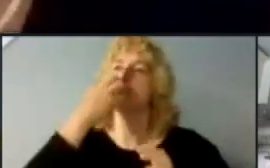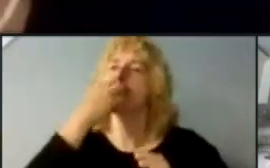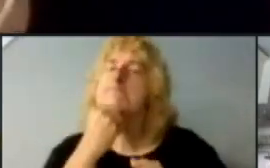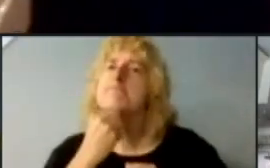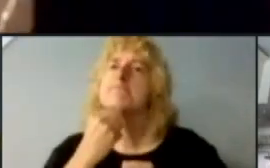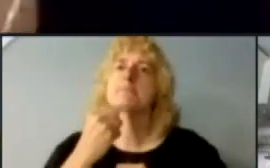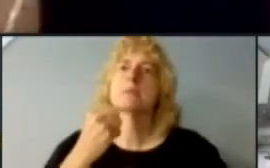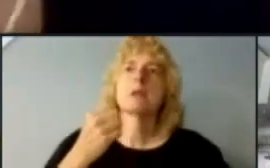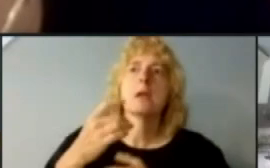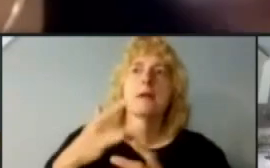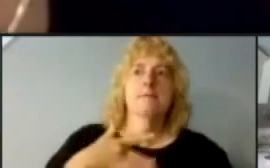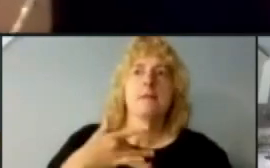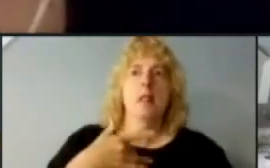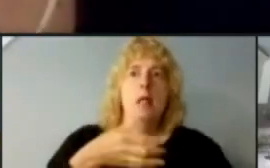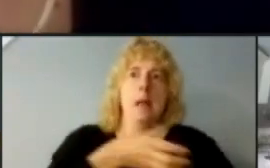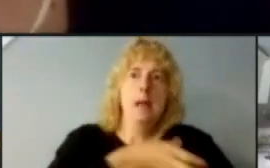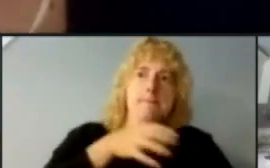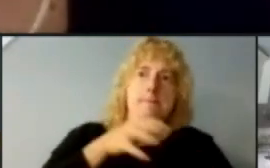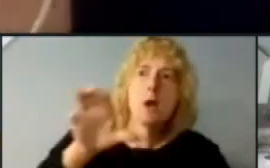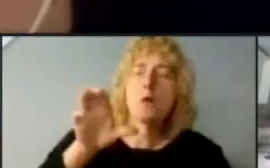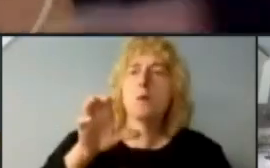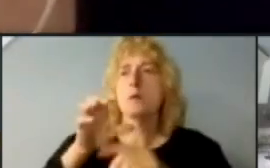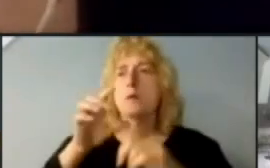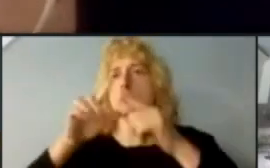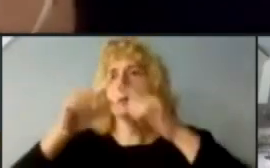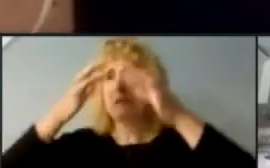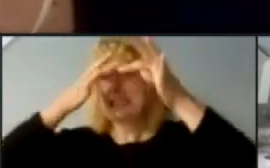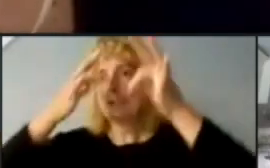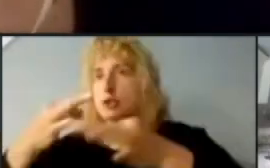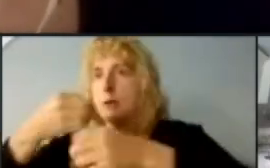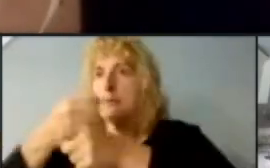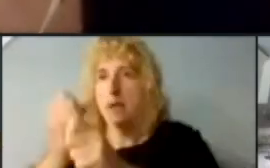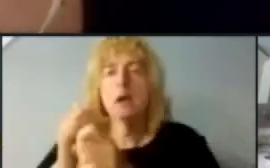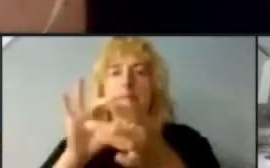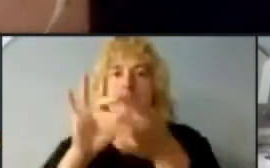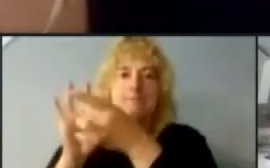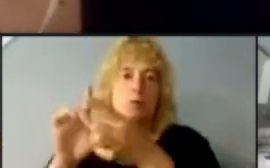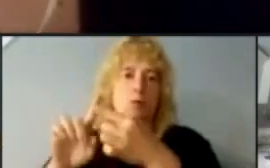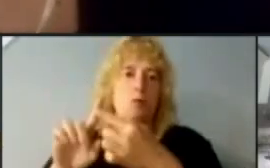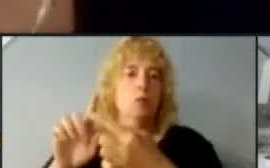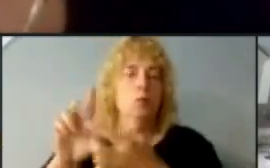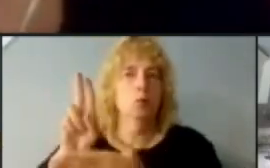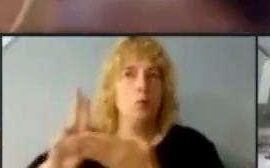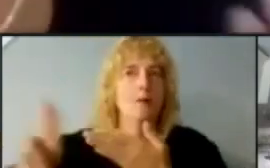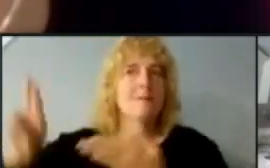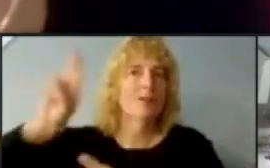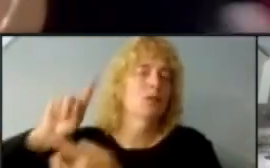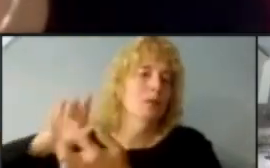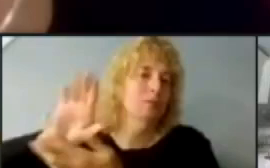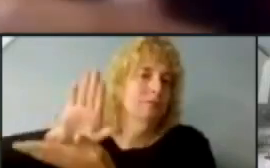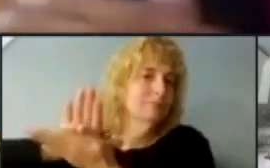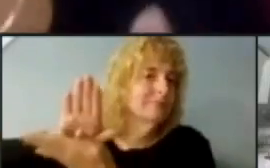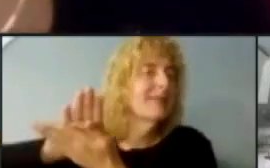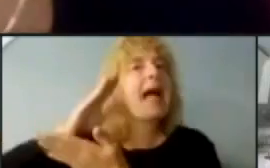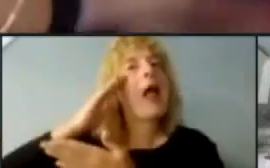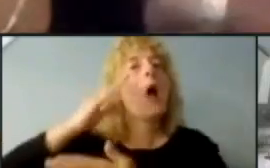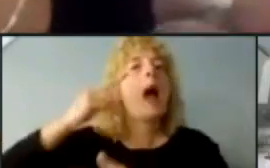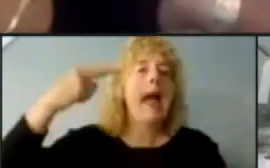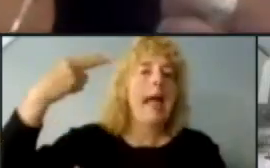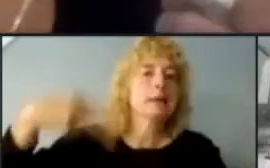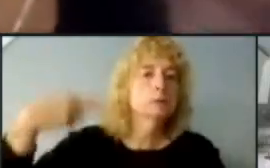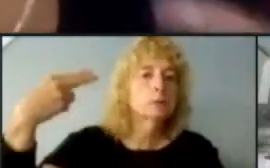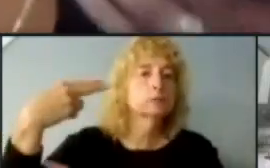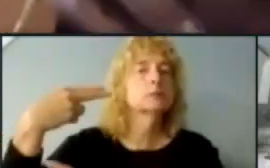in decision-making relevant to academia. And as you said, there's been a historical suspicion, but it's been based upon historical